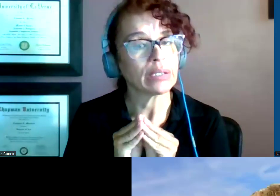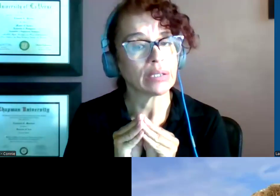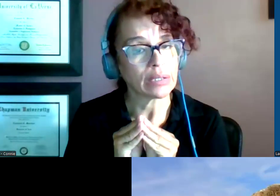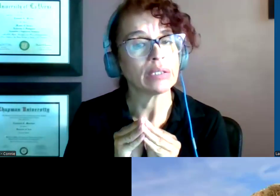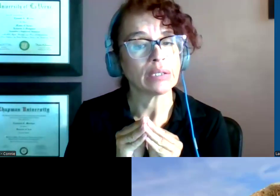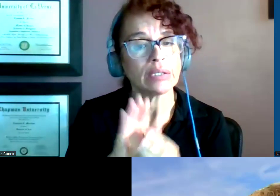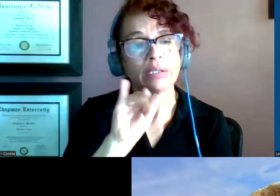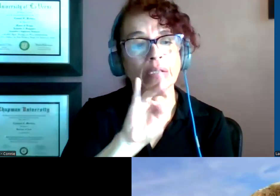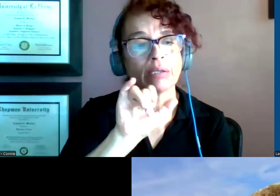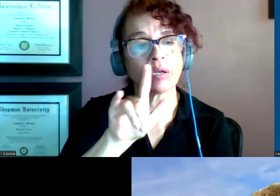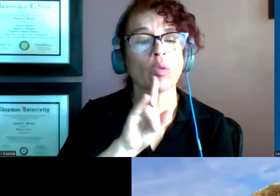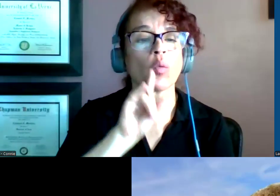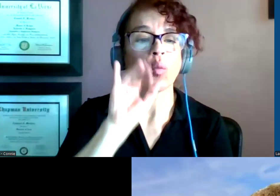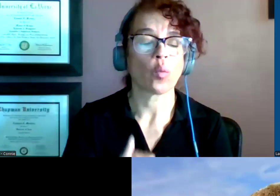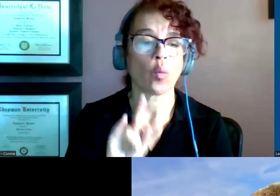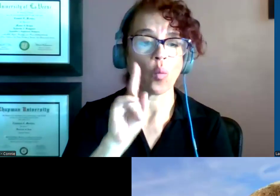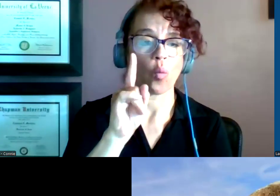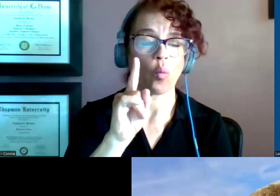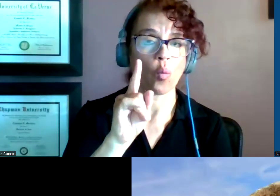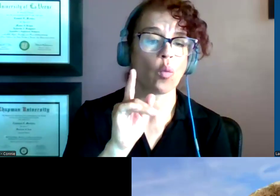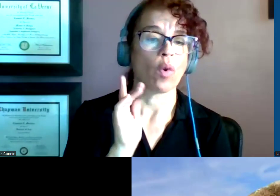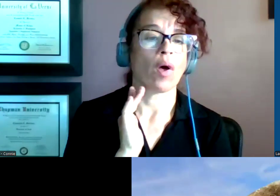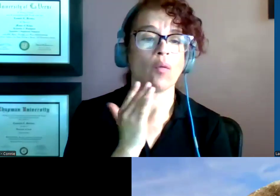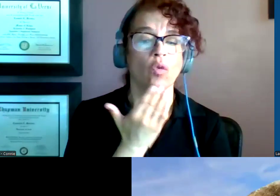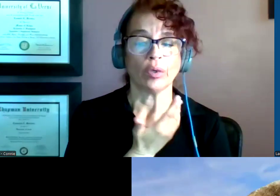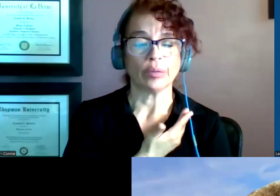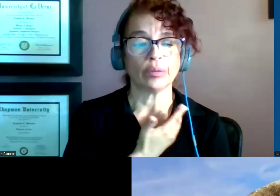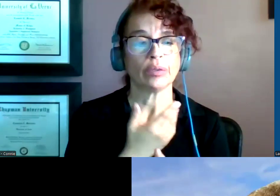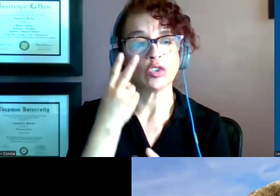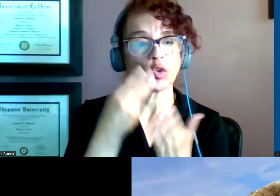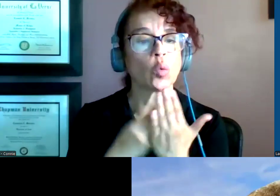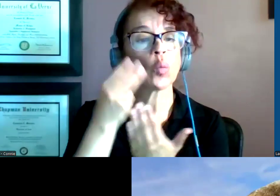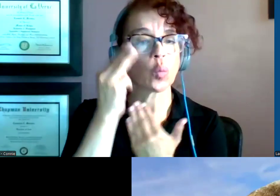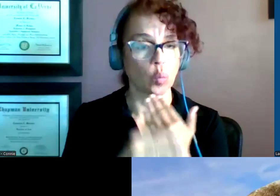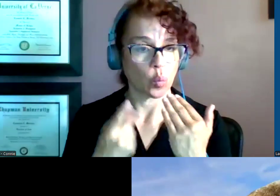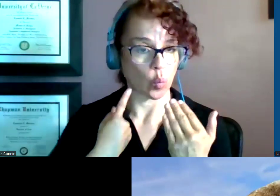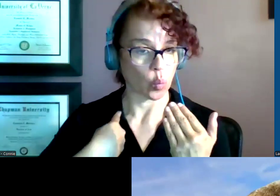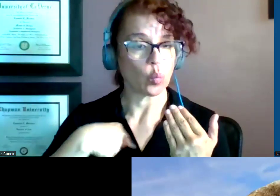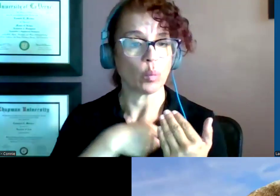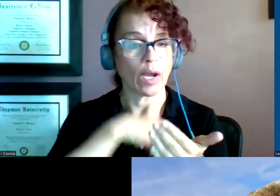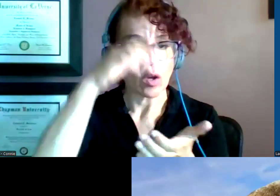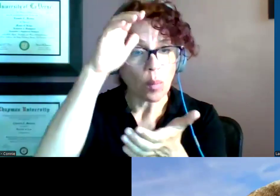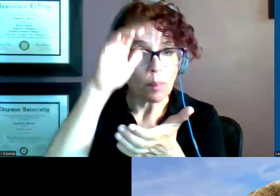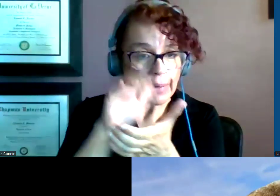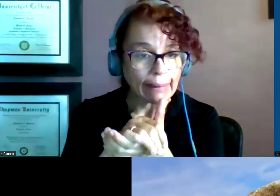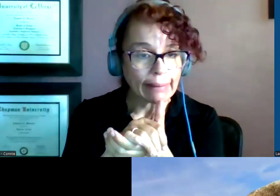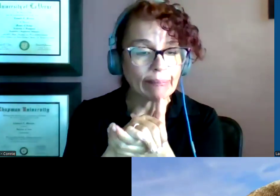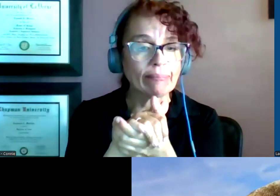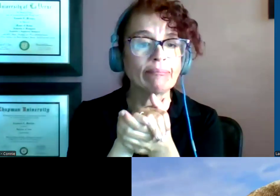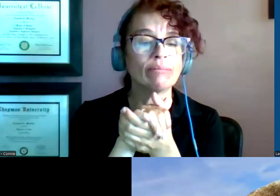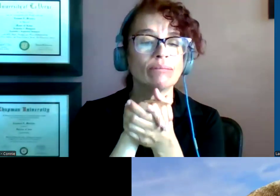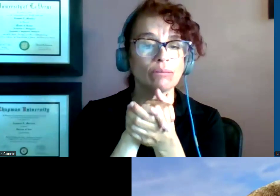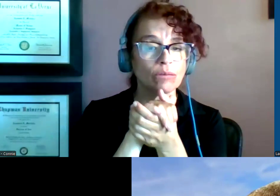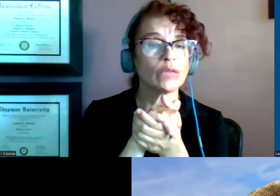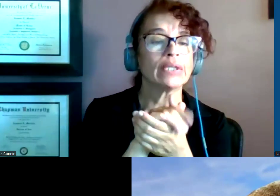one of the initiatives. So this is really one of two programs that we believe are